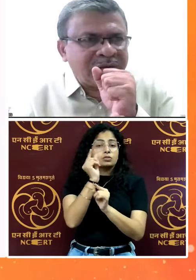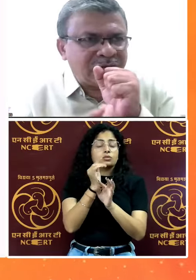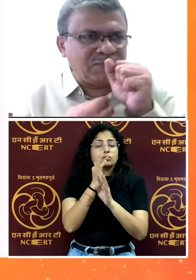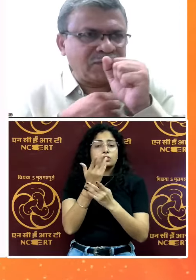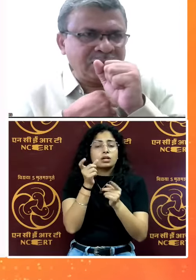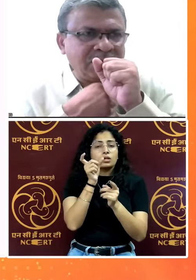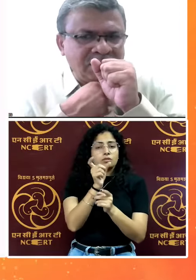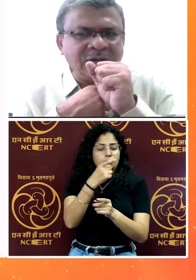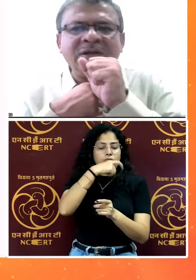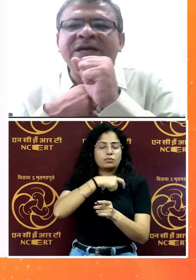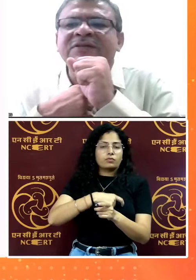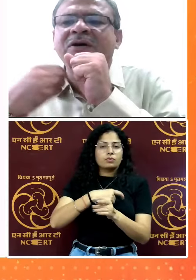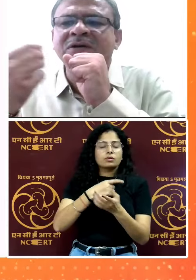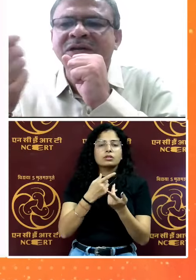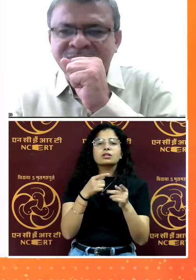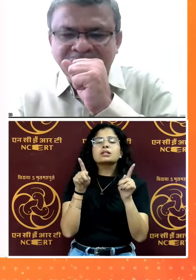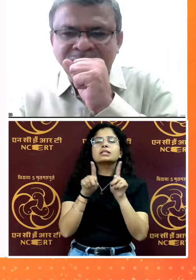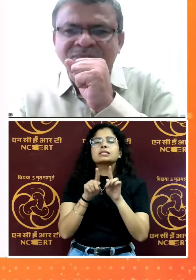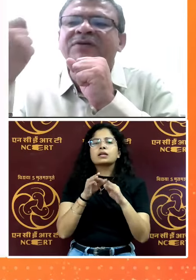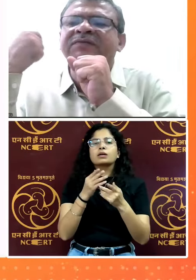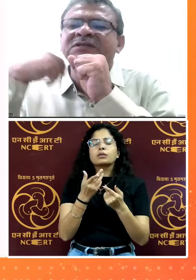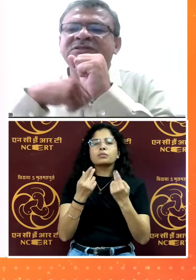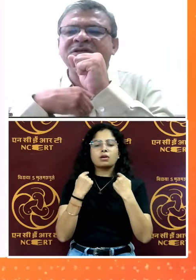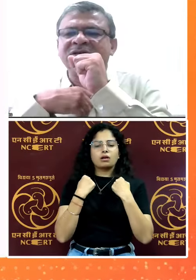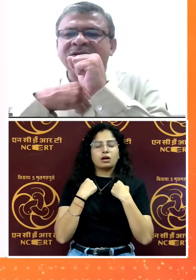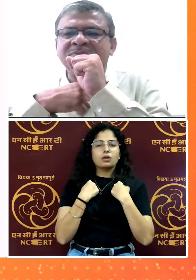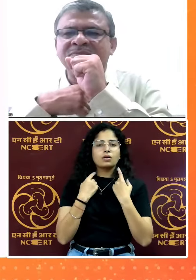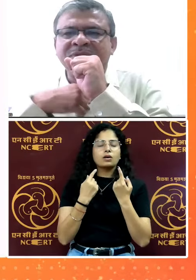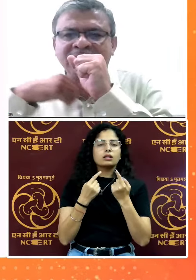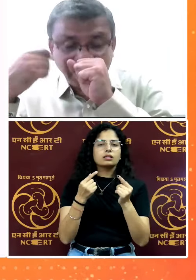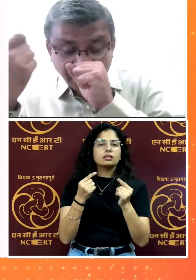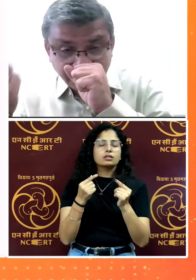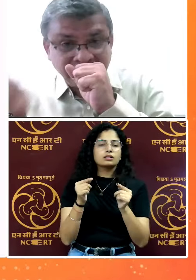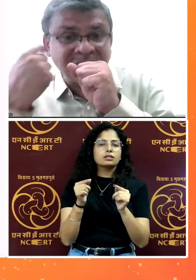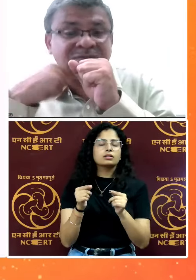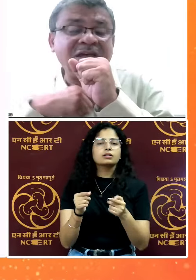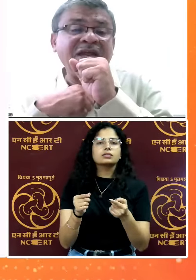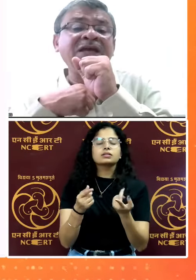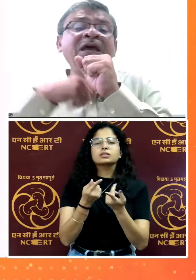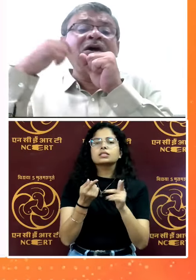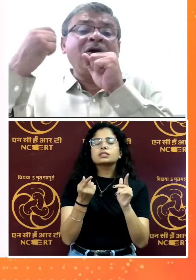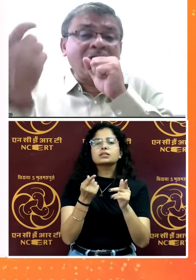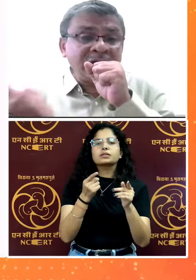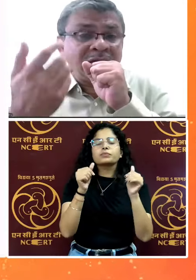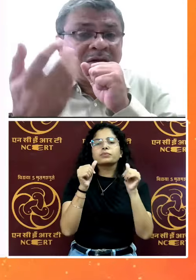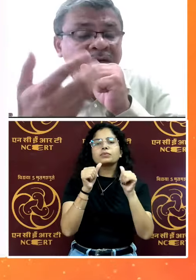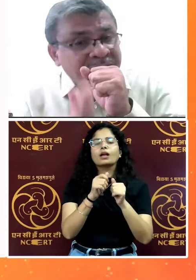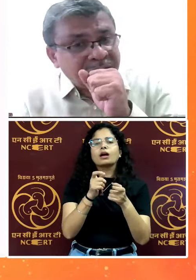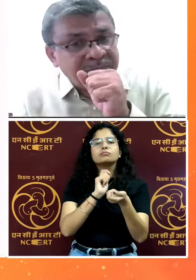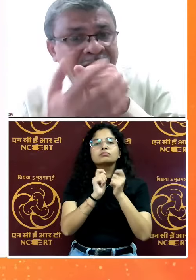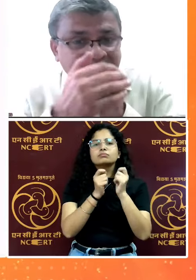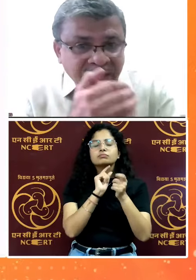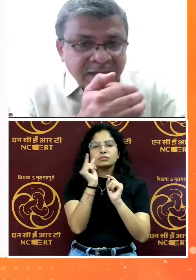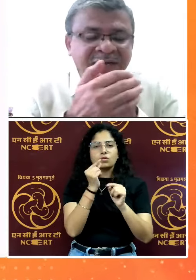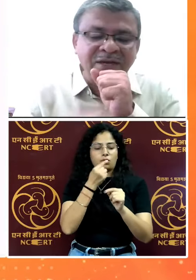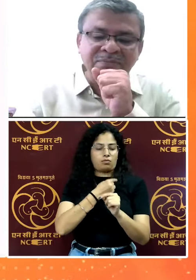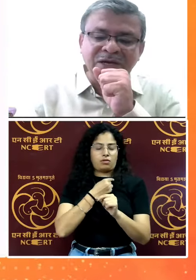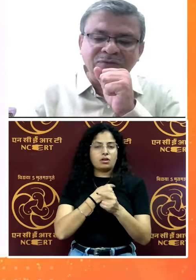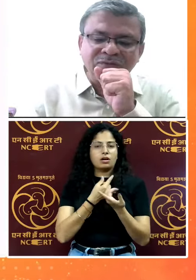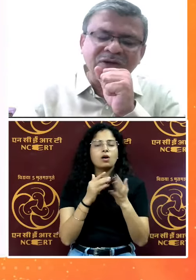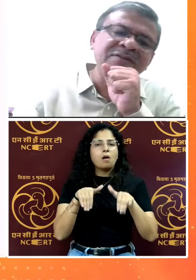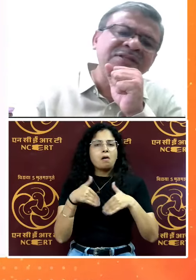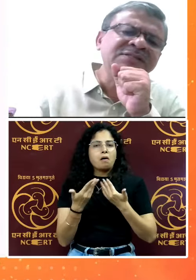small microphone, like the cordless microphone which Harpreet is wearing, or it can be a